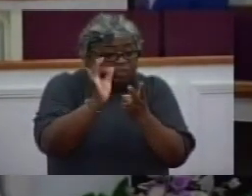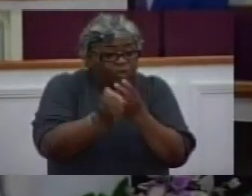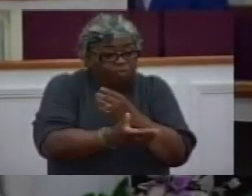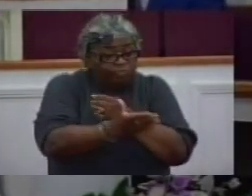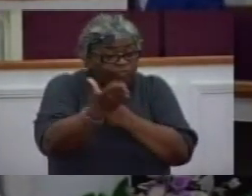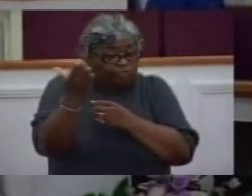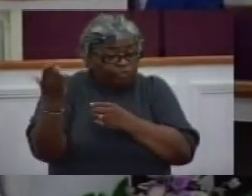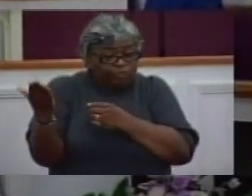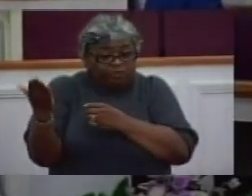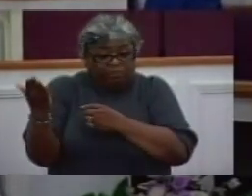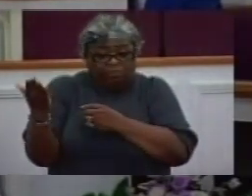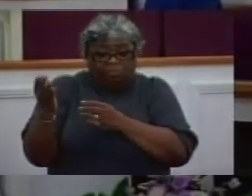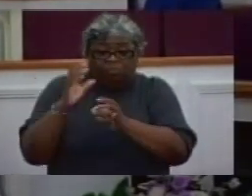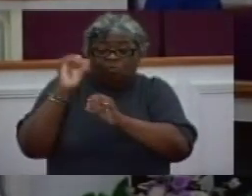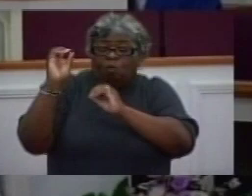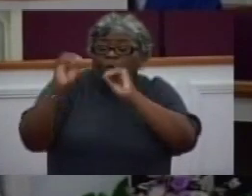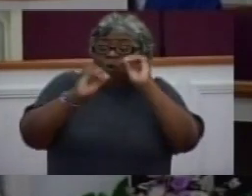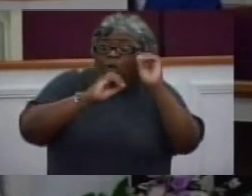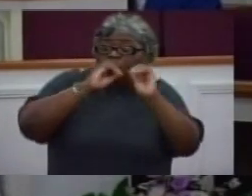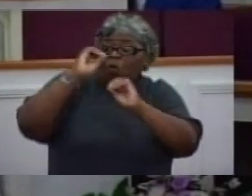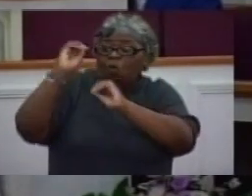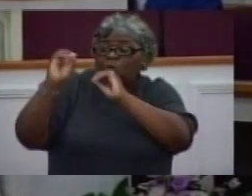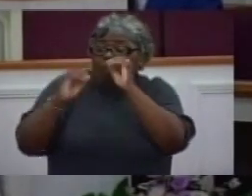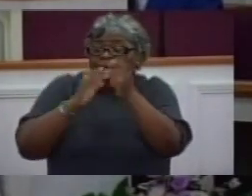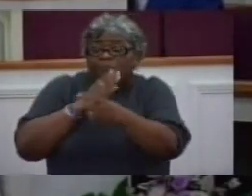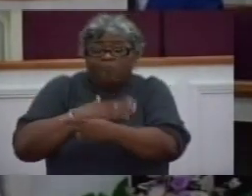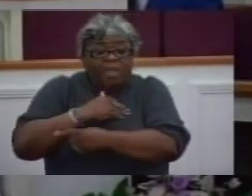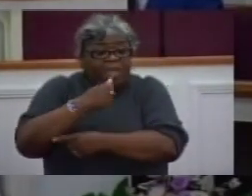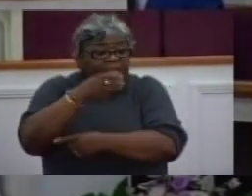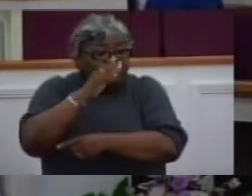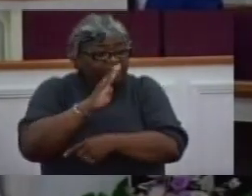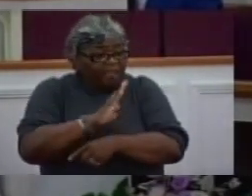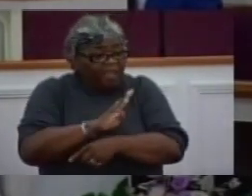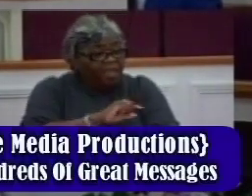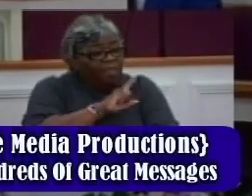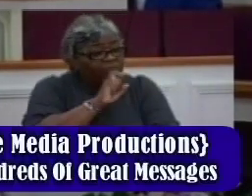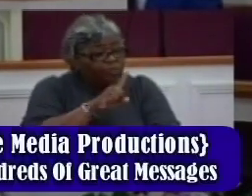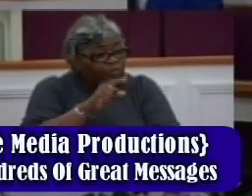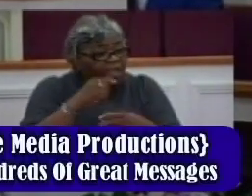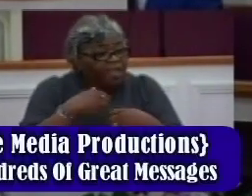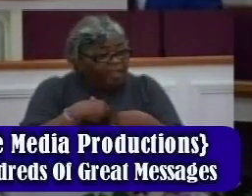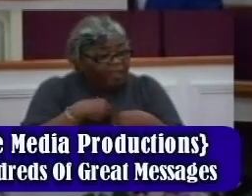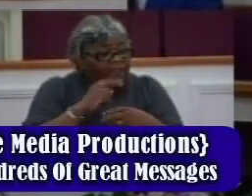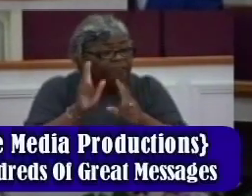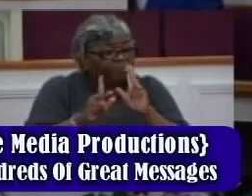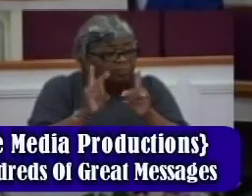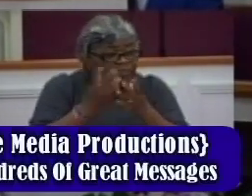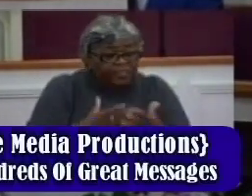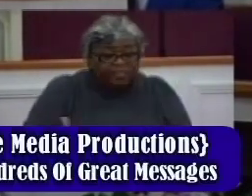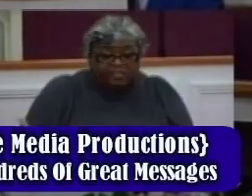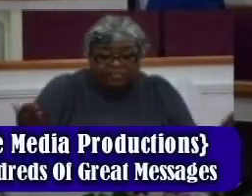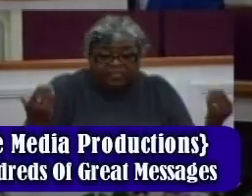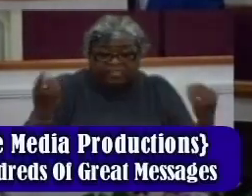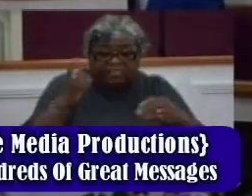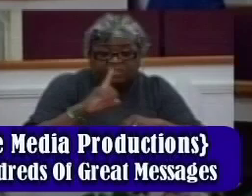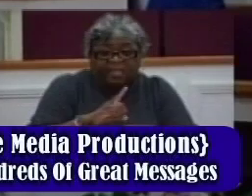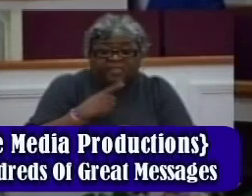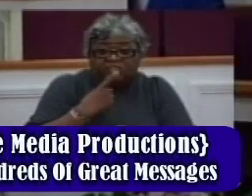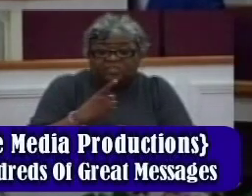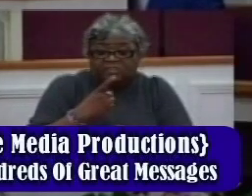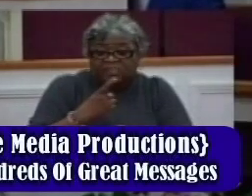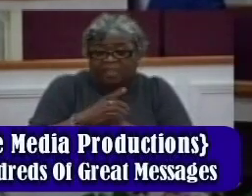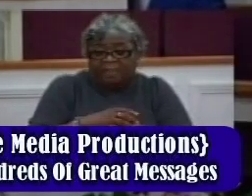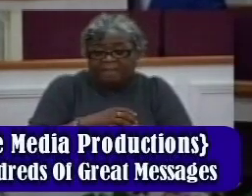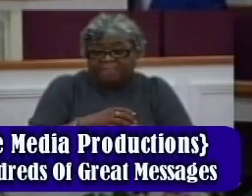you? Oh my God. Do I have a church in here today? Just lean over to